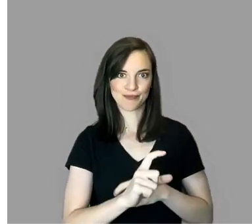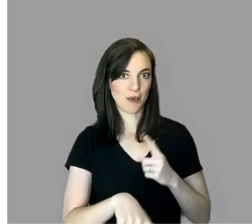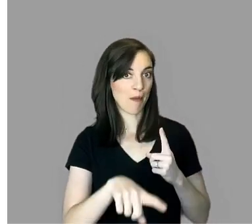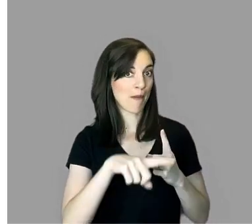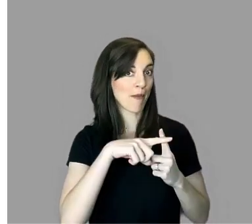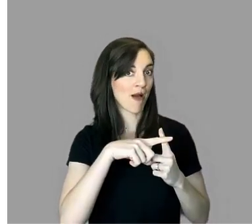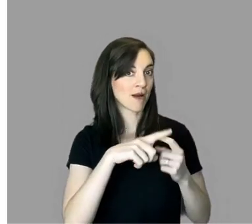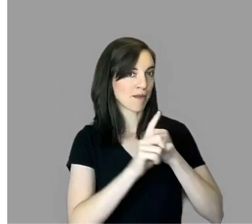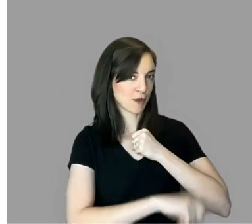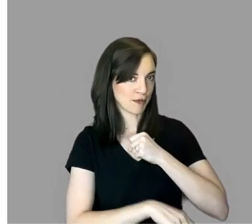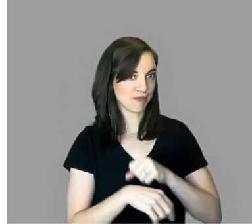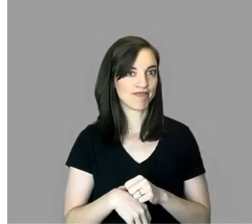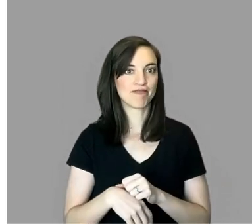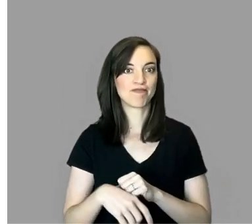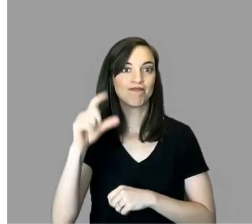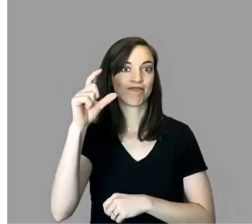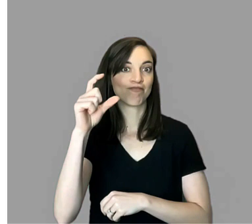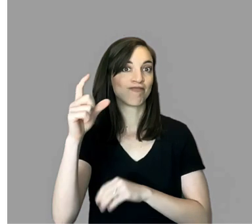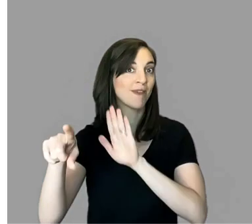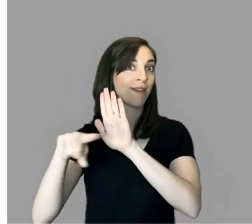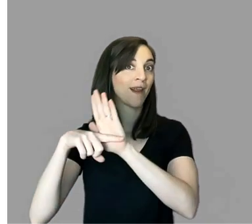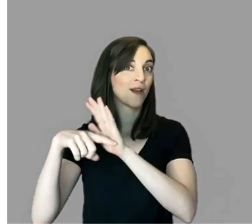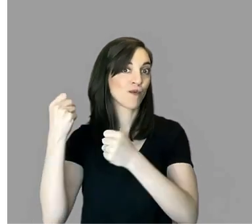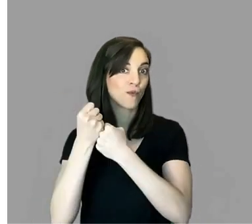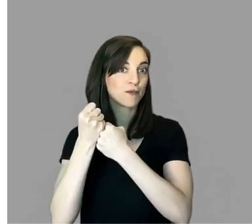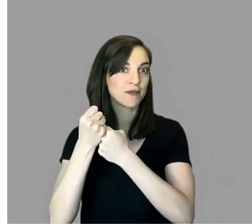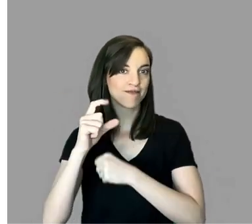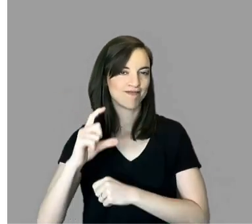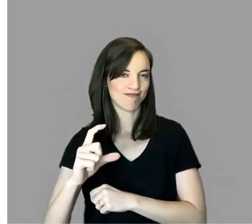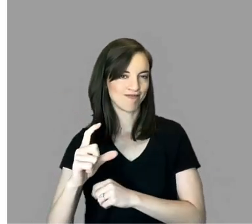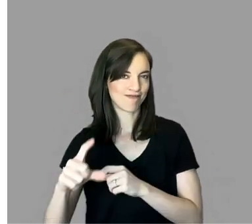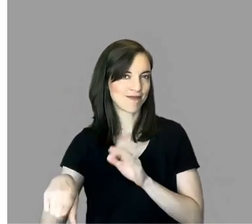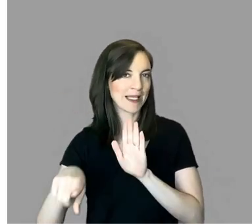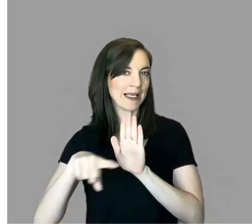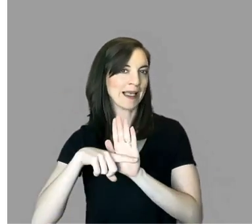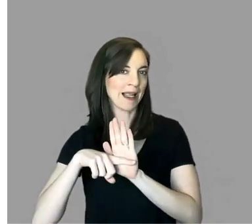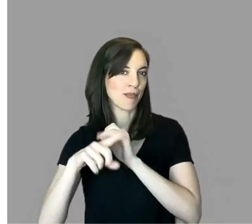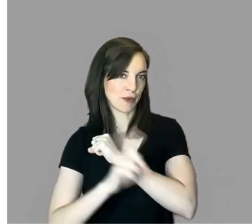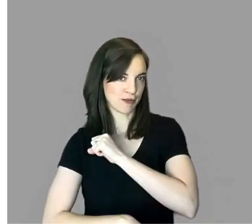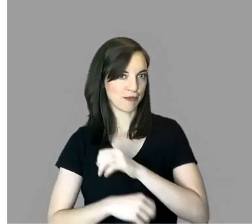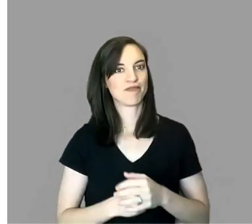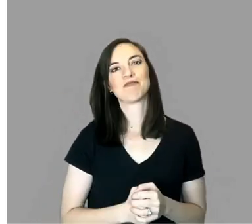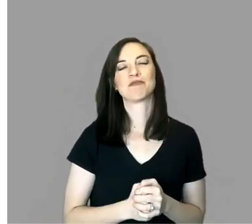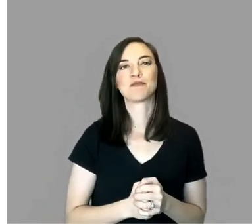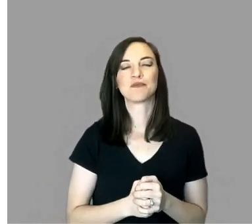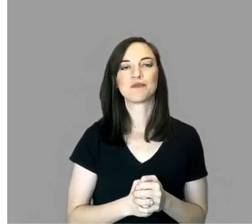positive punishment, negative reinforcement, and negative punishment.